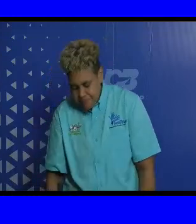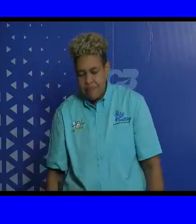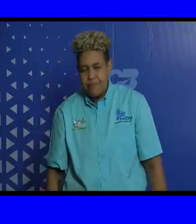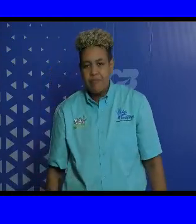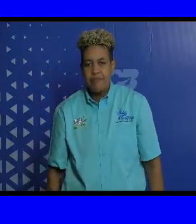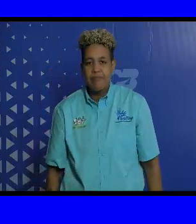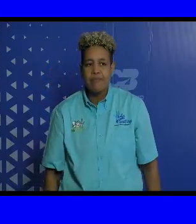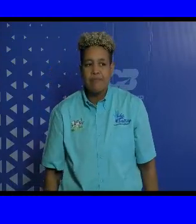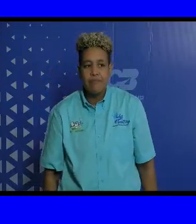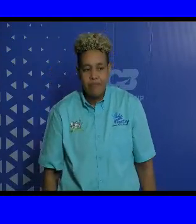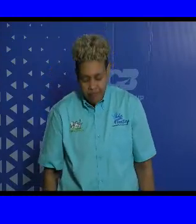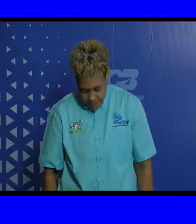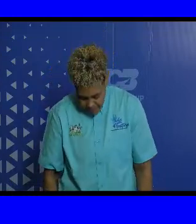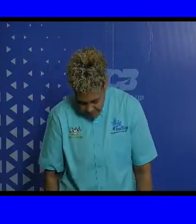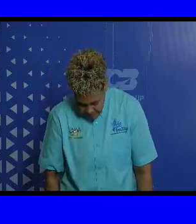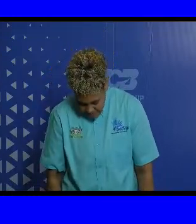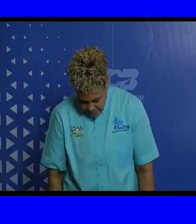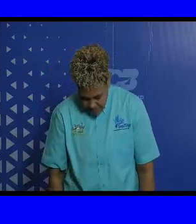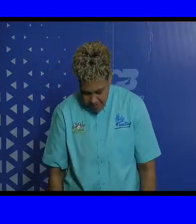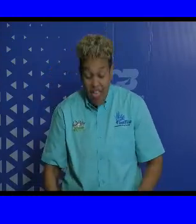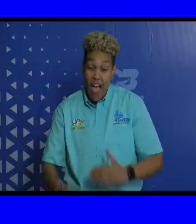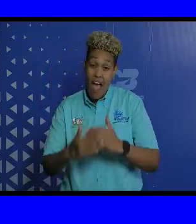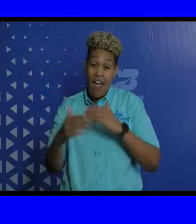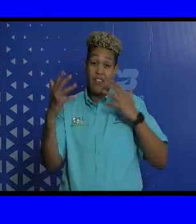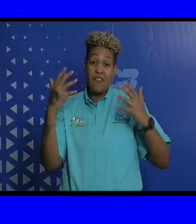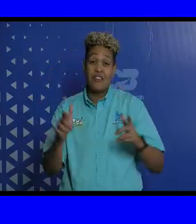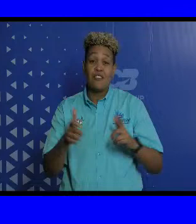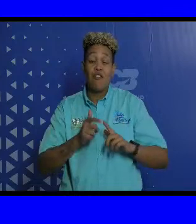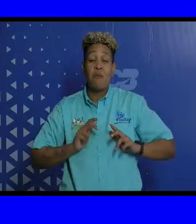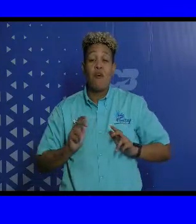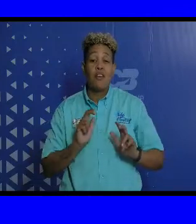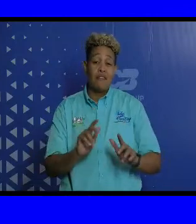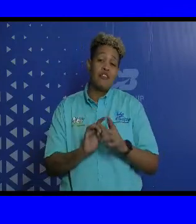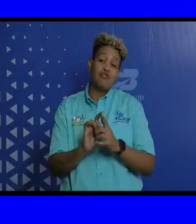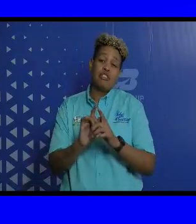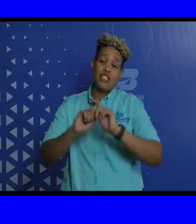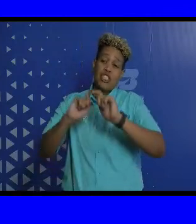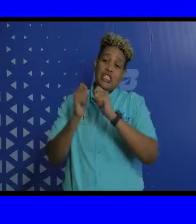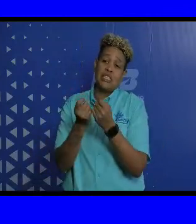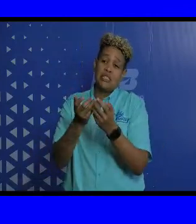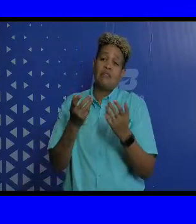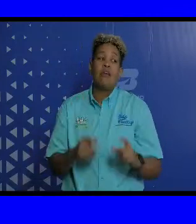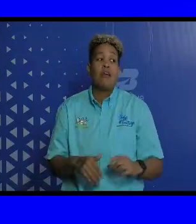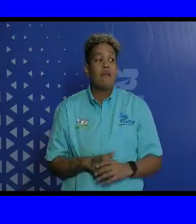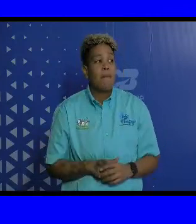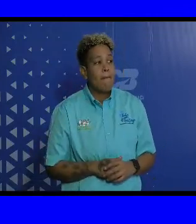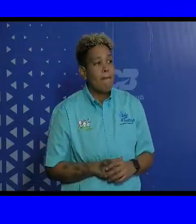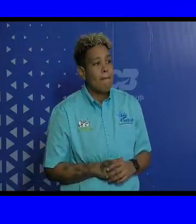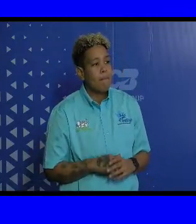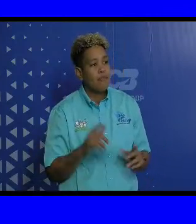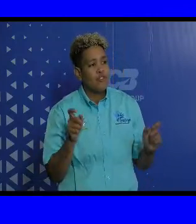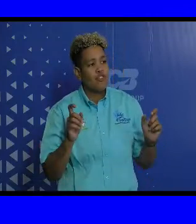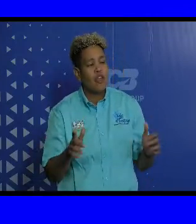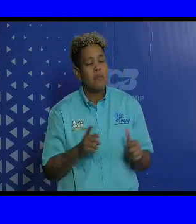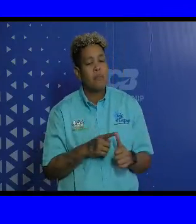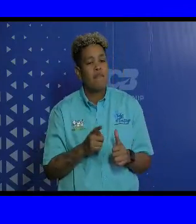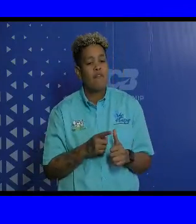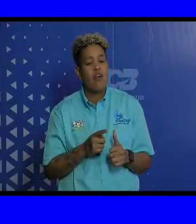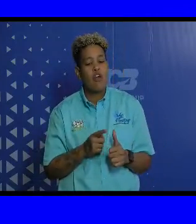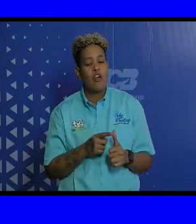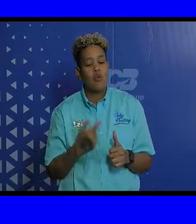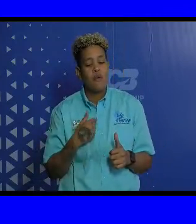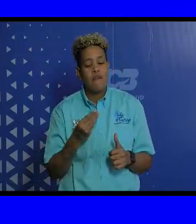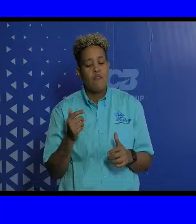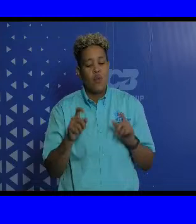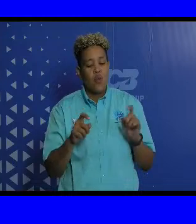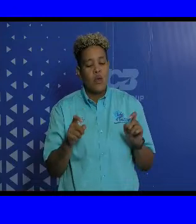a response by email afterwards from our investor relations team. So Chairman, we have a